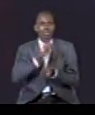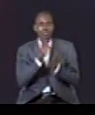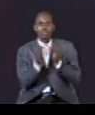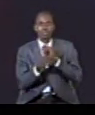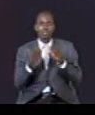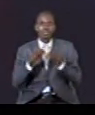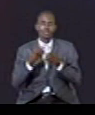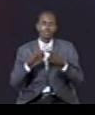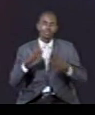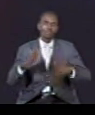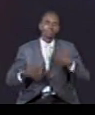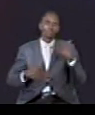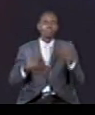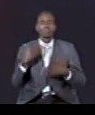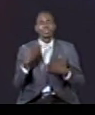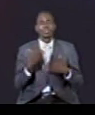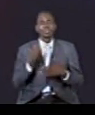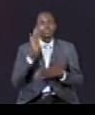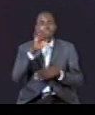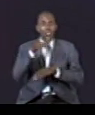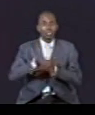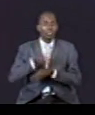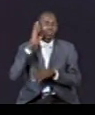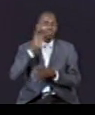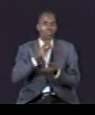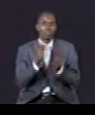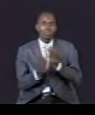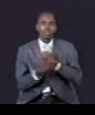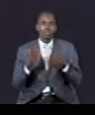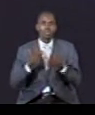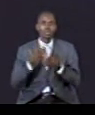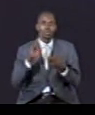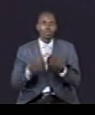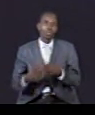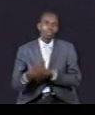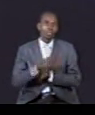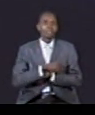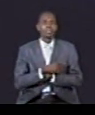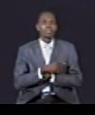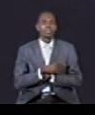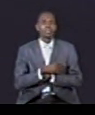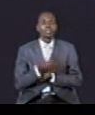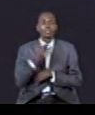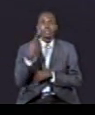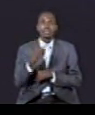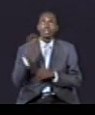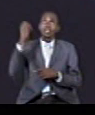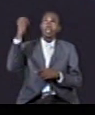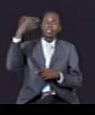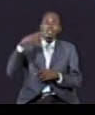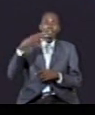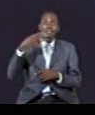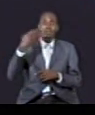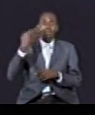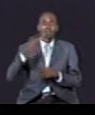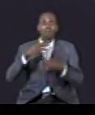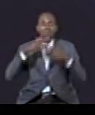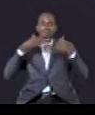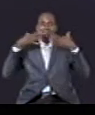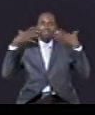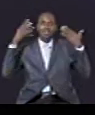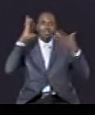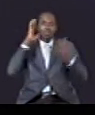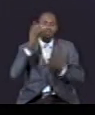joy. Your night will turn into day. The light of laughter will replace